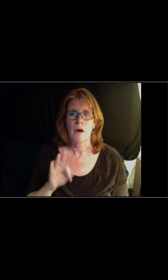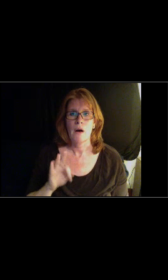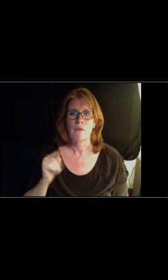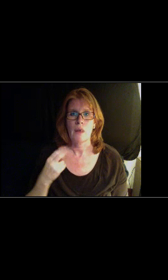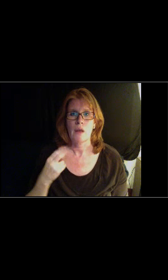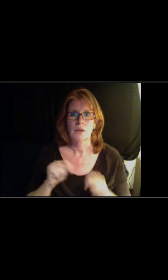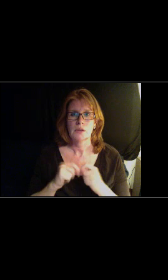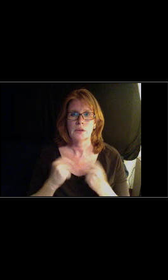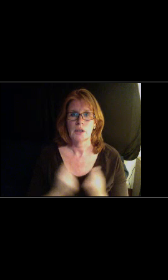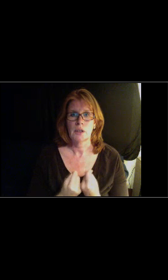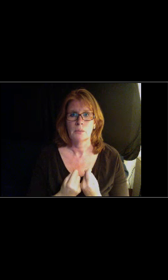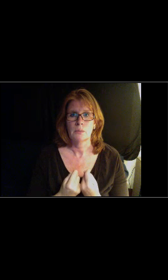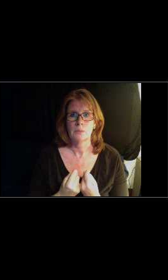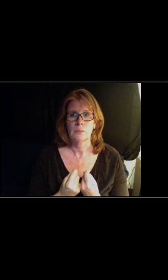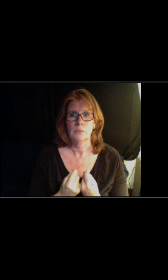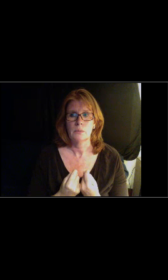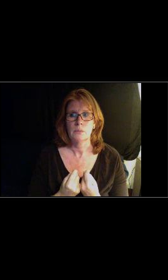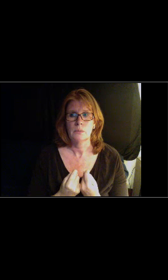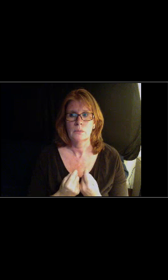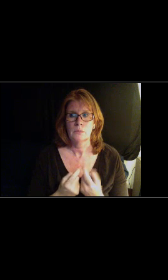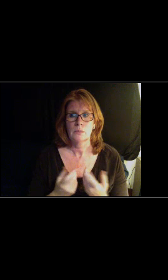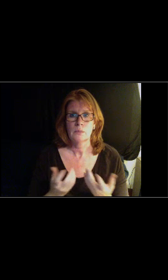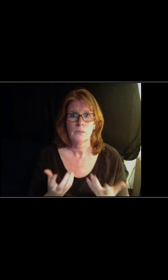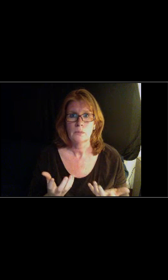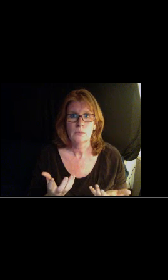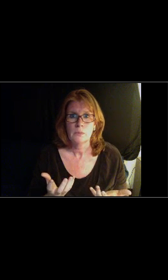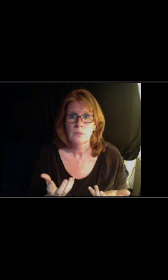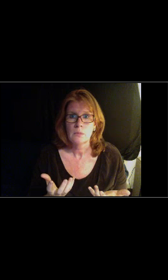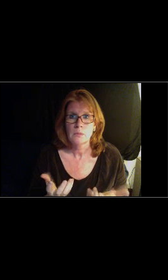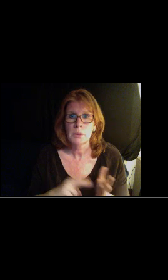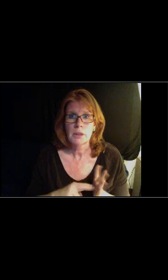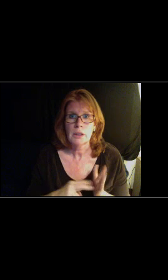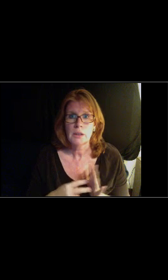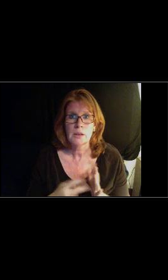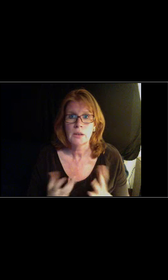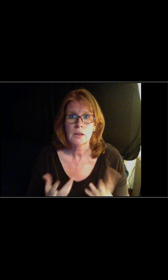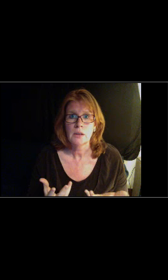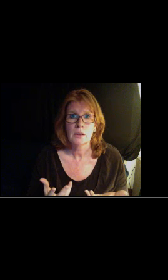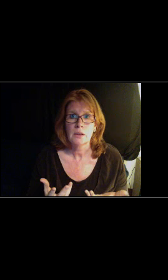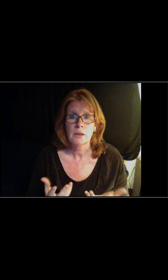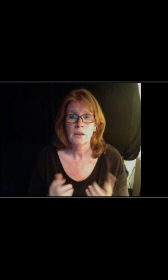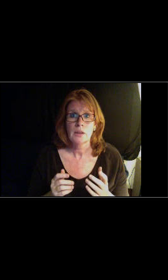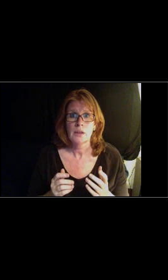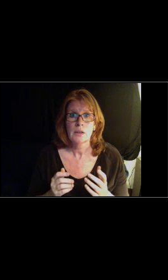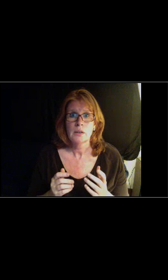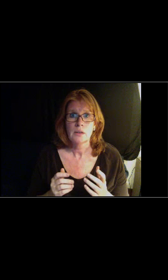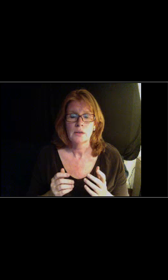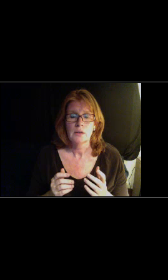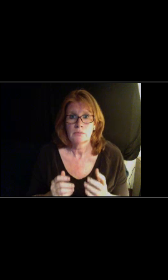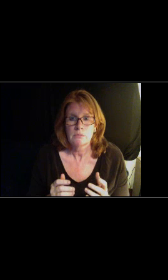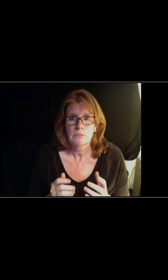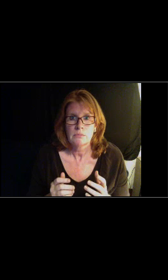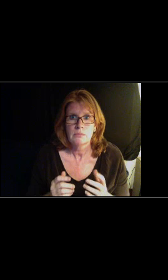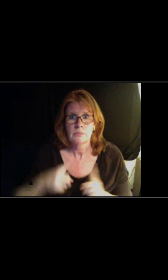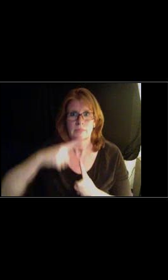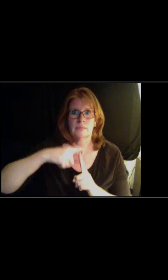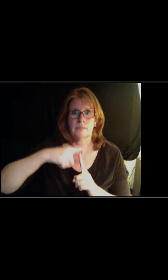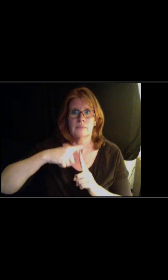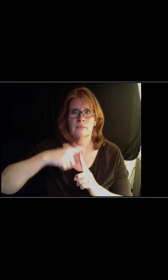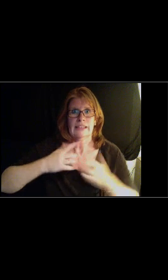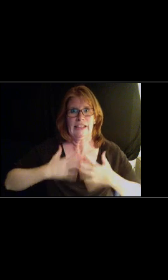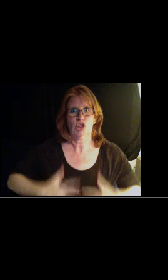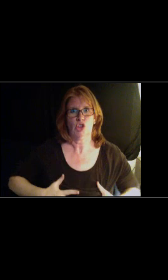are borrowing from the metaphor, a member of the team. But what does that exactly mean, and what are the